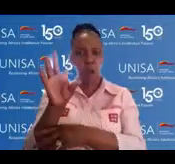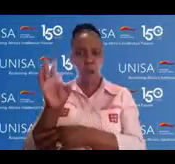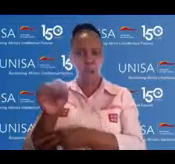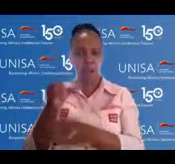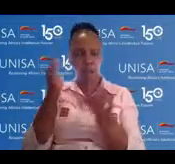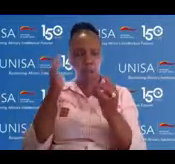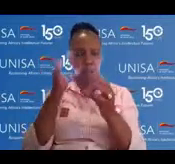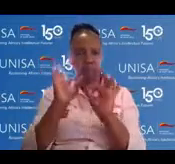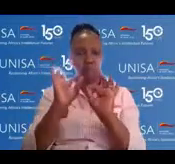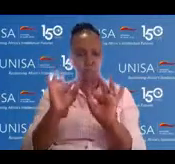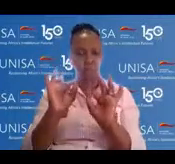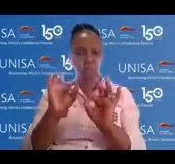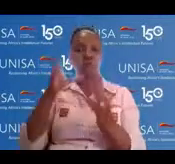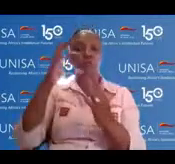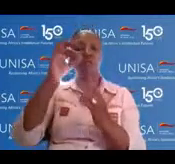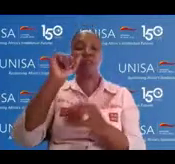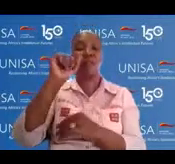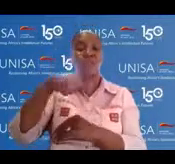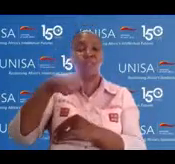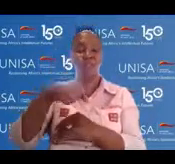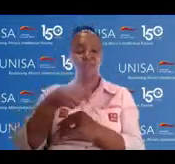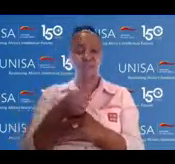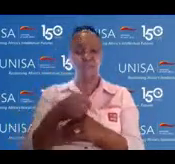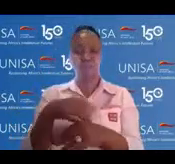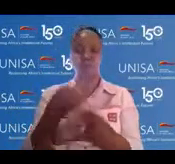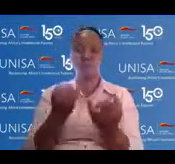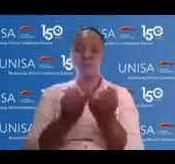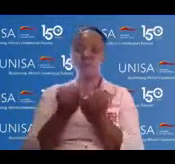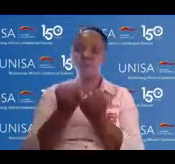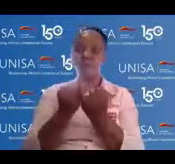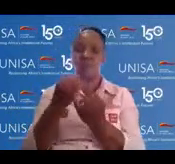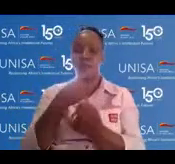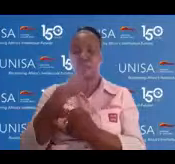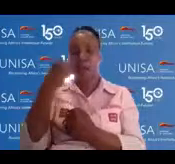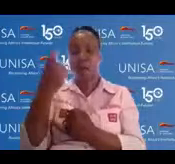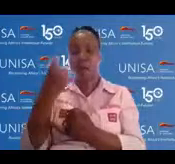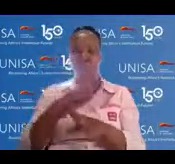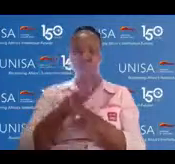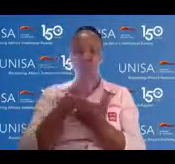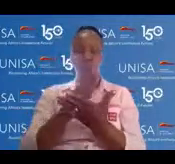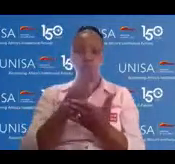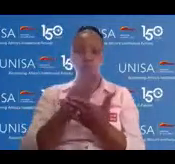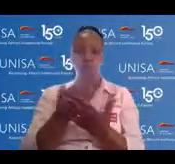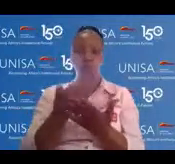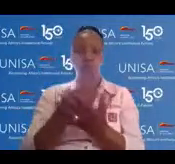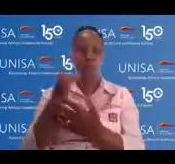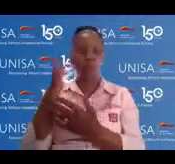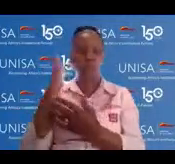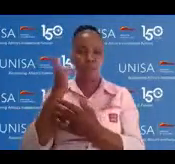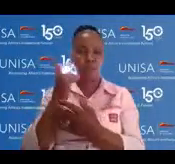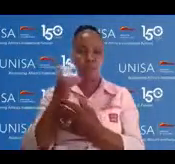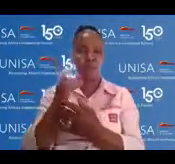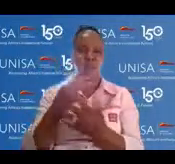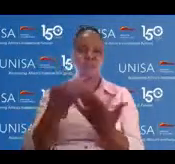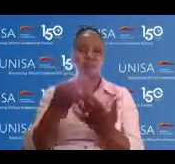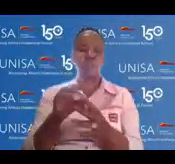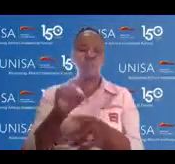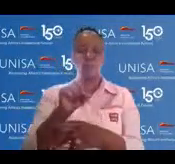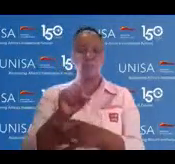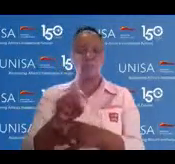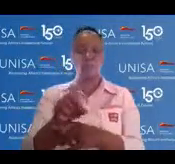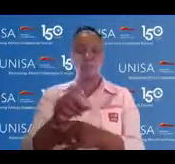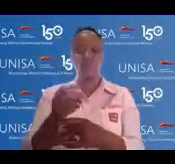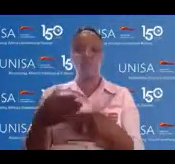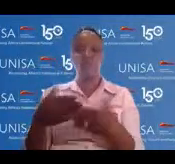yes. You can test the sound just to make sure that you can hear the pings. You click on Start. So